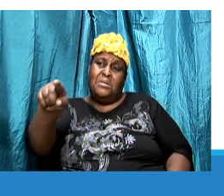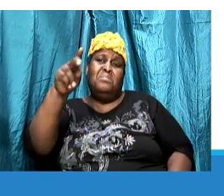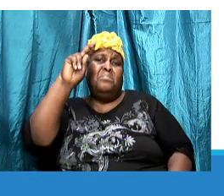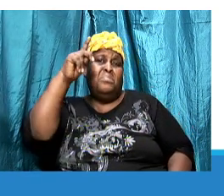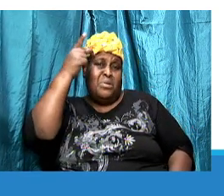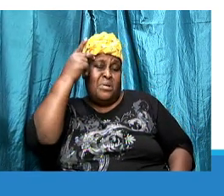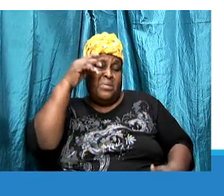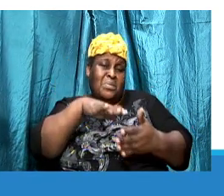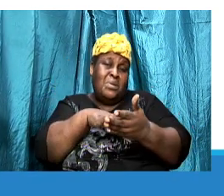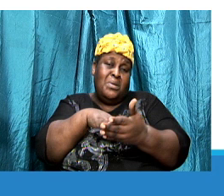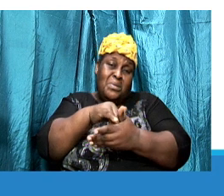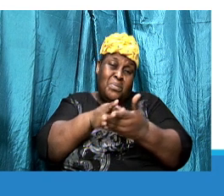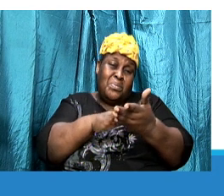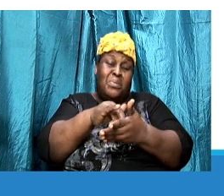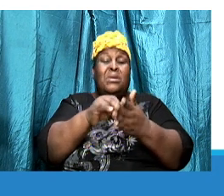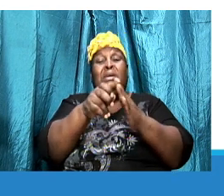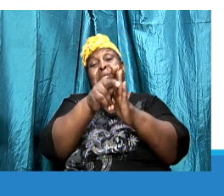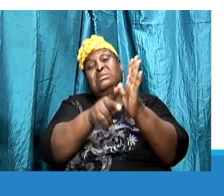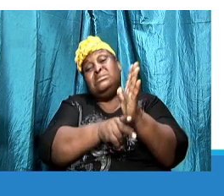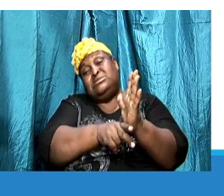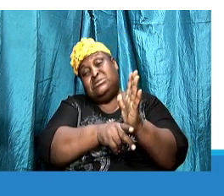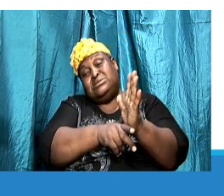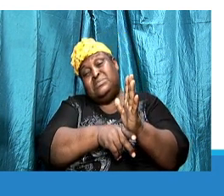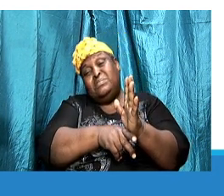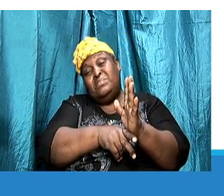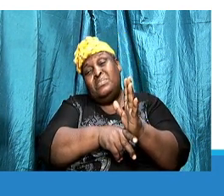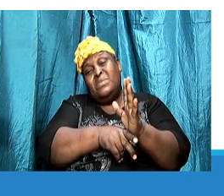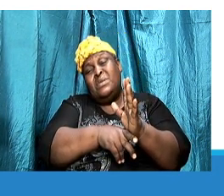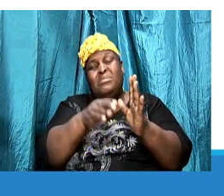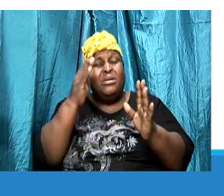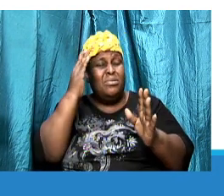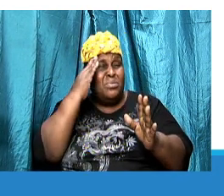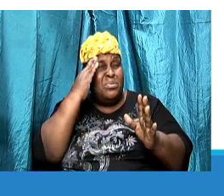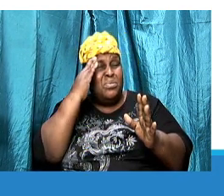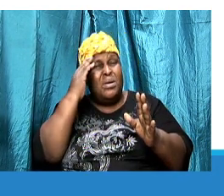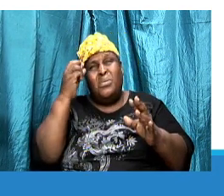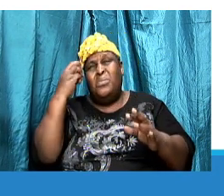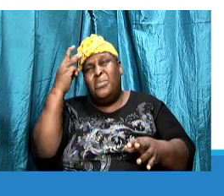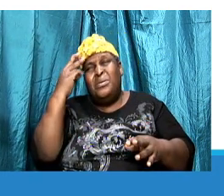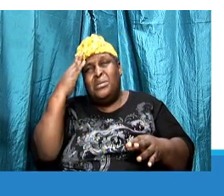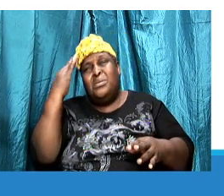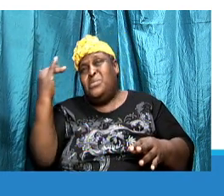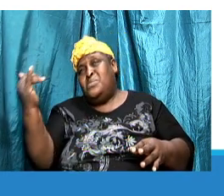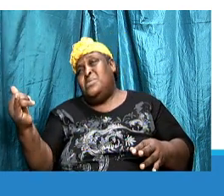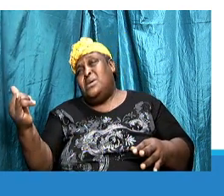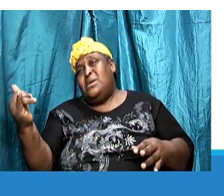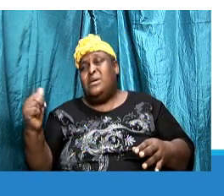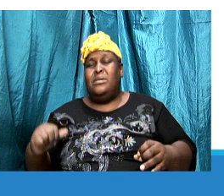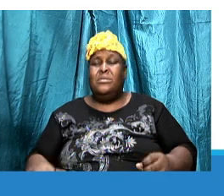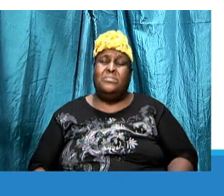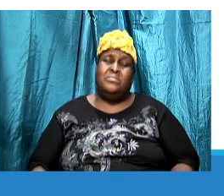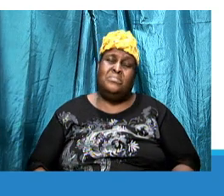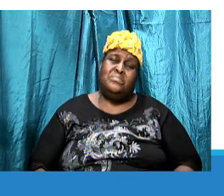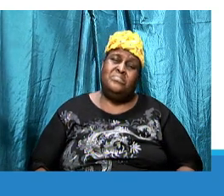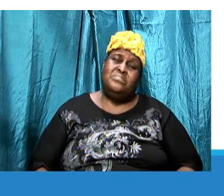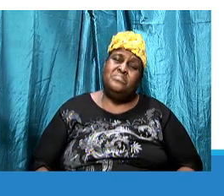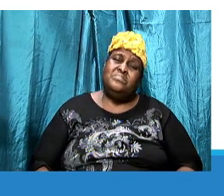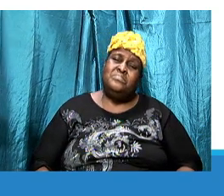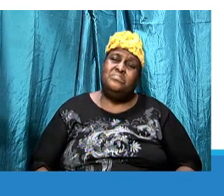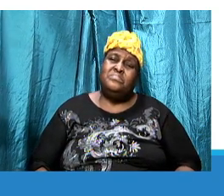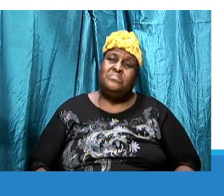there was weaknesses. And you might wonder why. I'm going to come to the scripture in Acts chapter 18